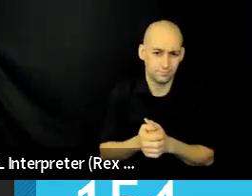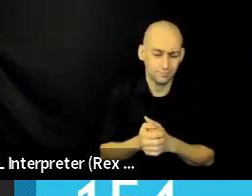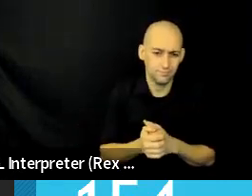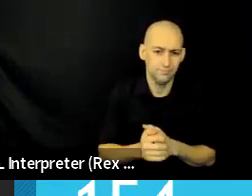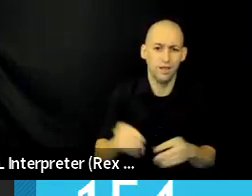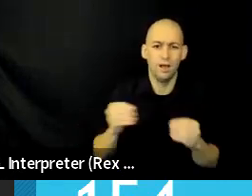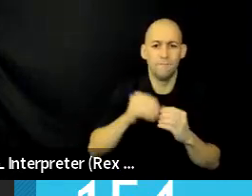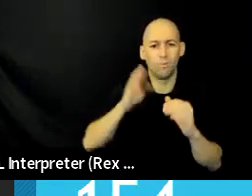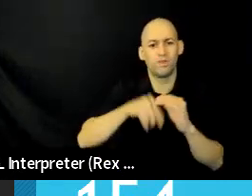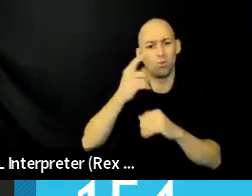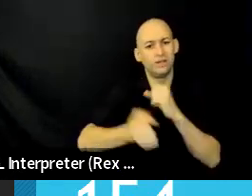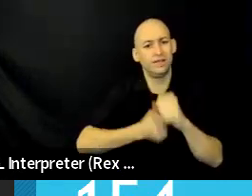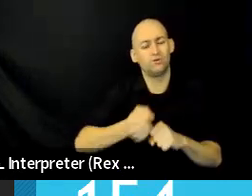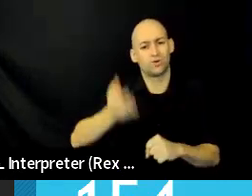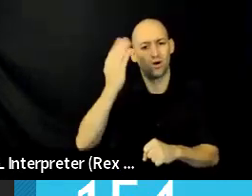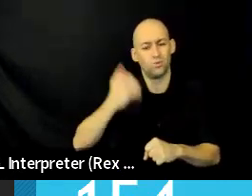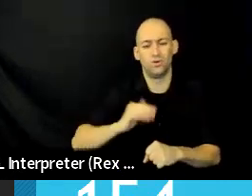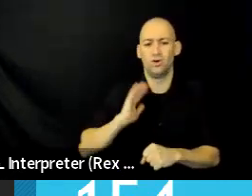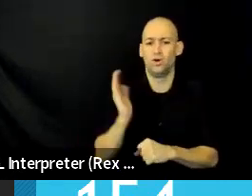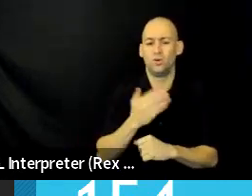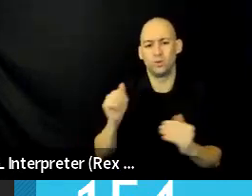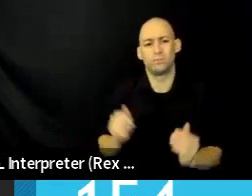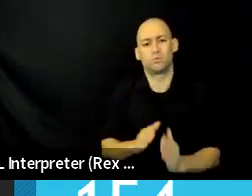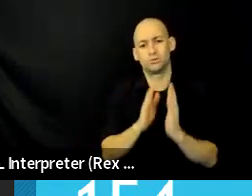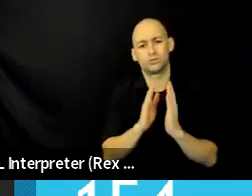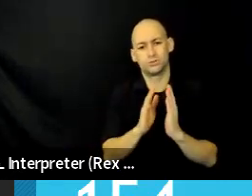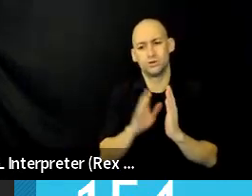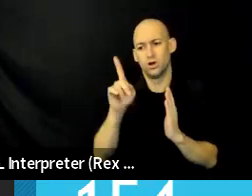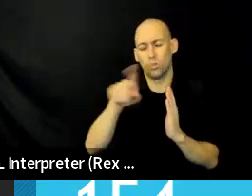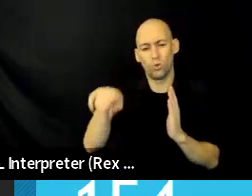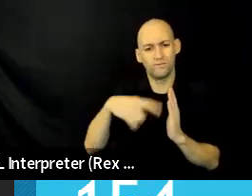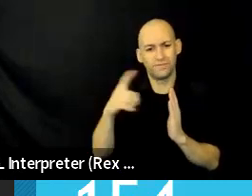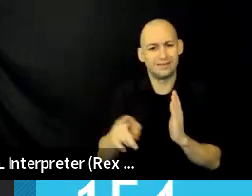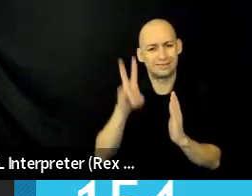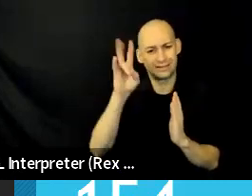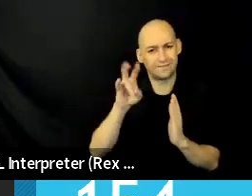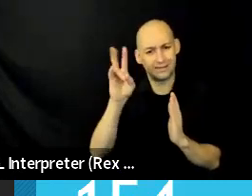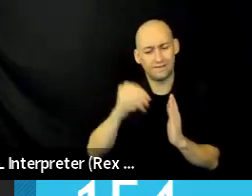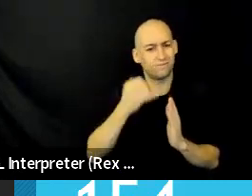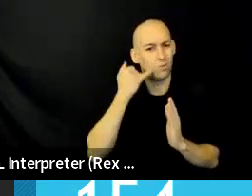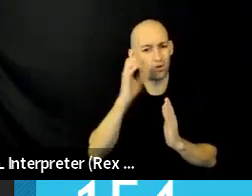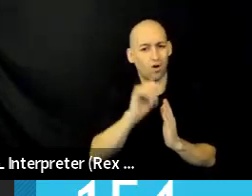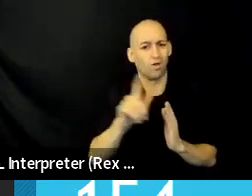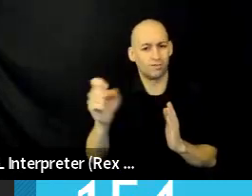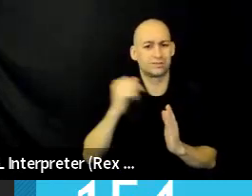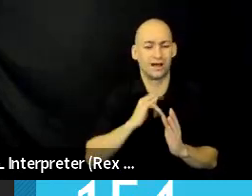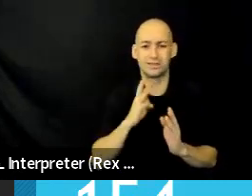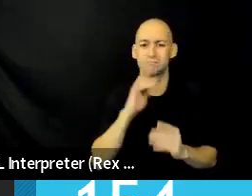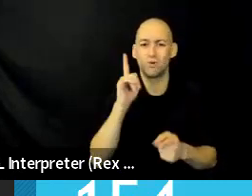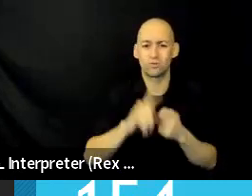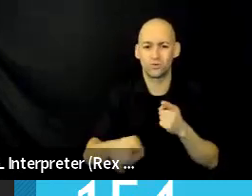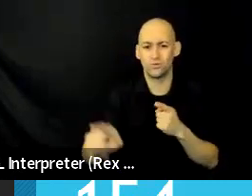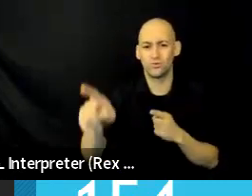more than a year ago, we approached, in one of these 70 phone calls, I spoke with